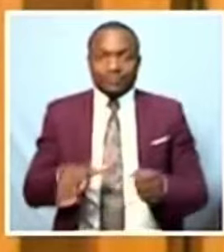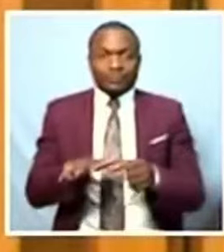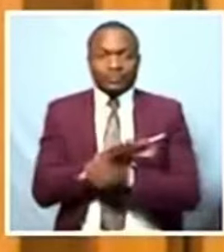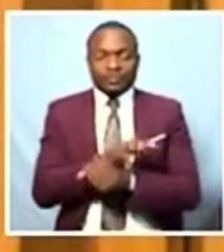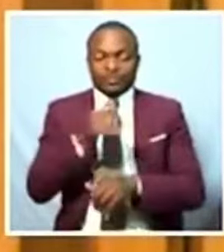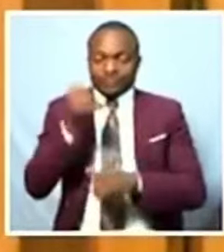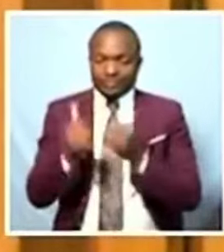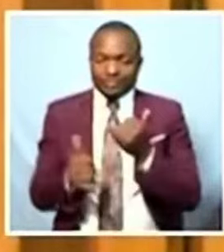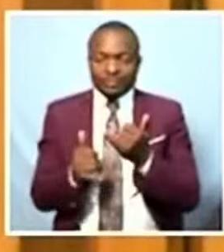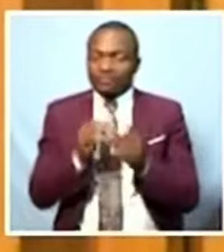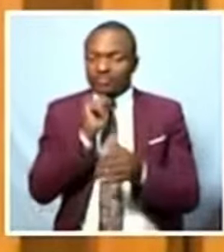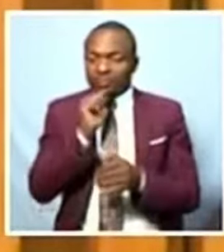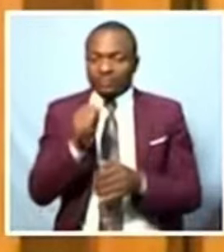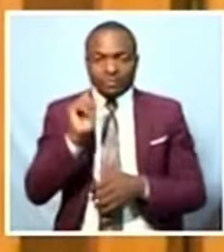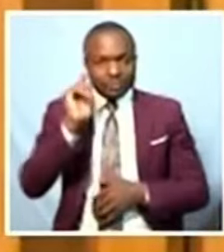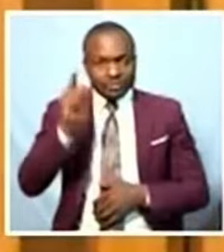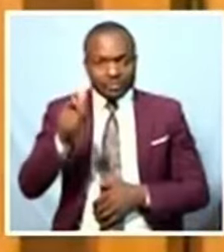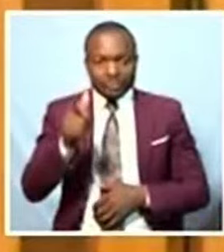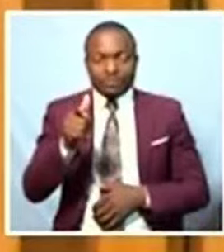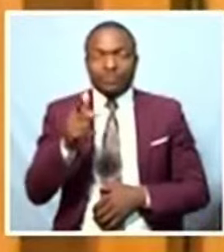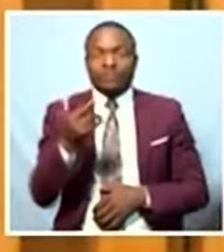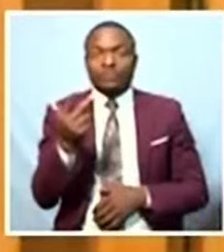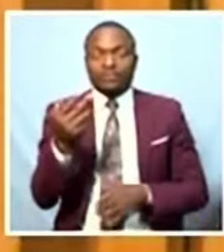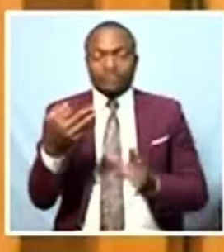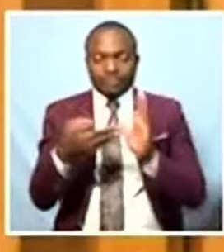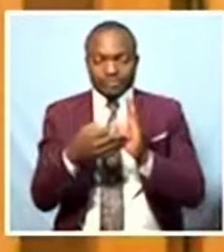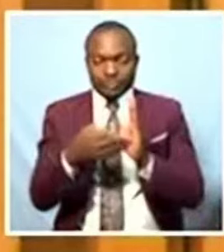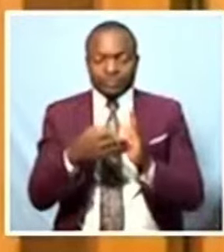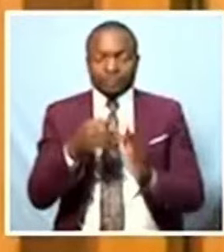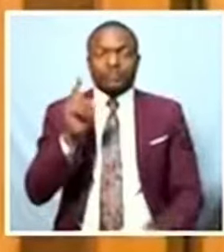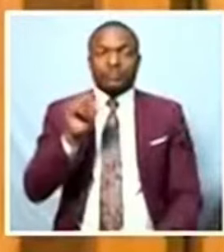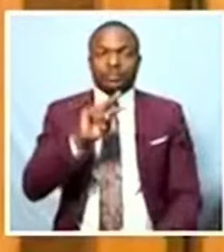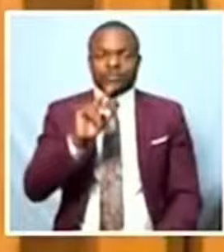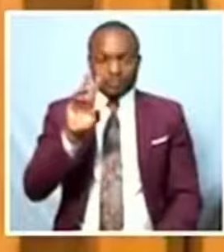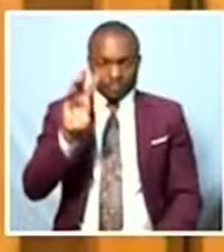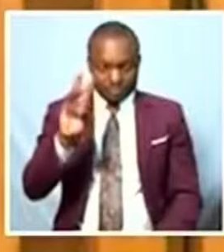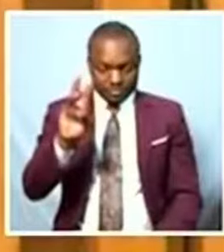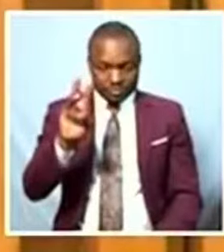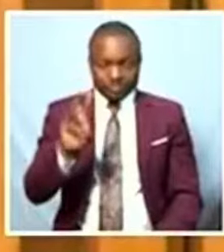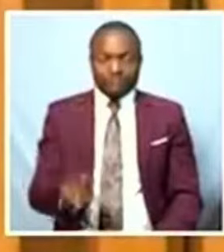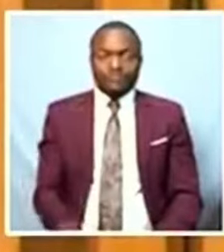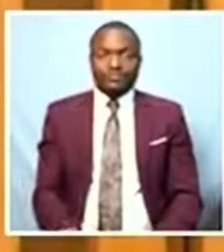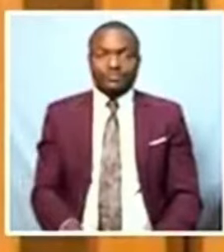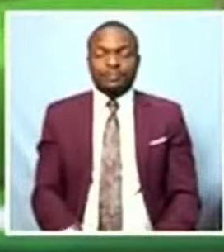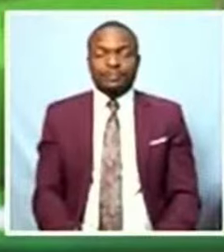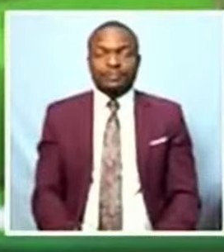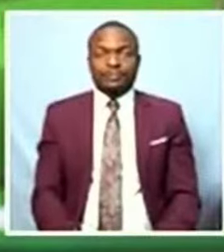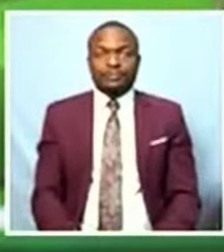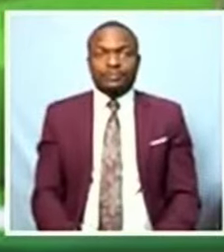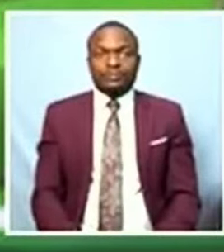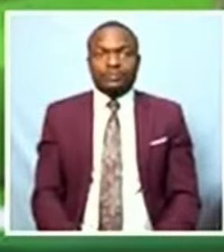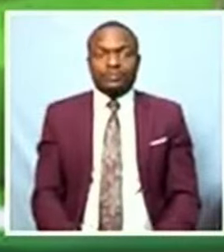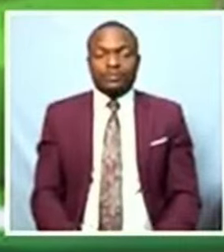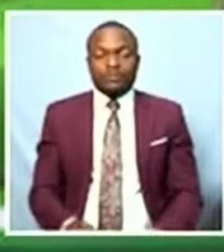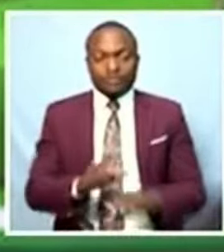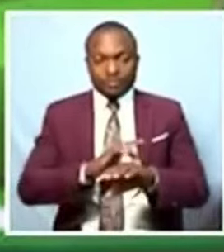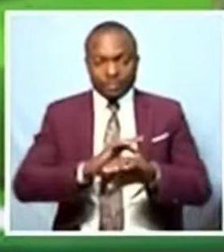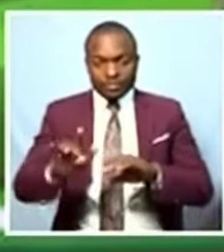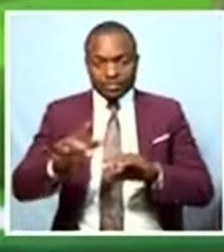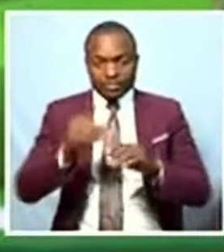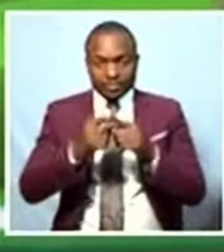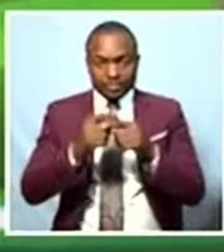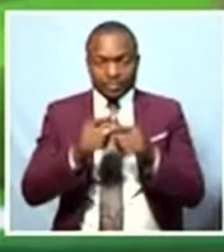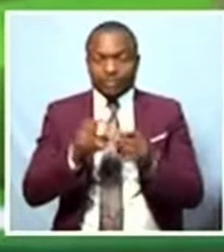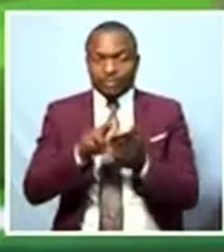concluded not later than 13th February 2026. He added that with the vacancies having been reported